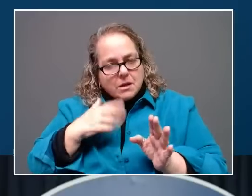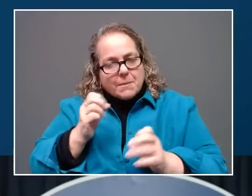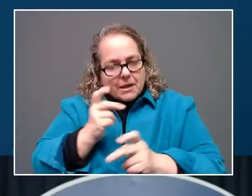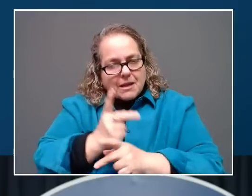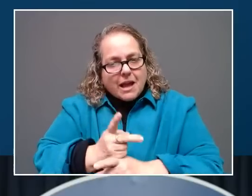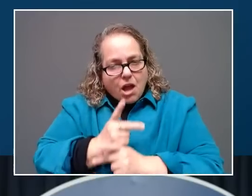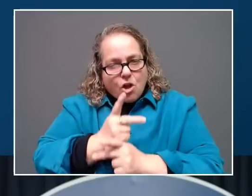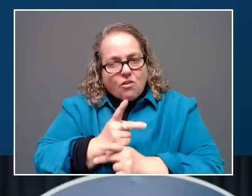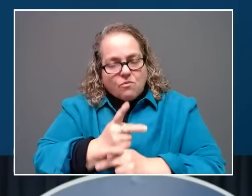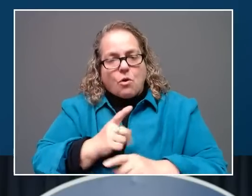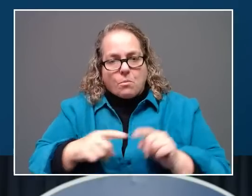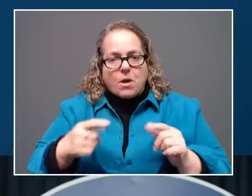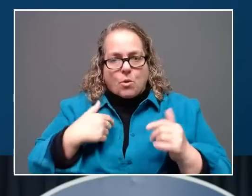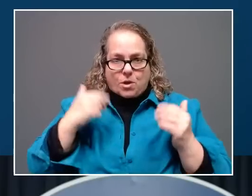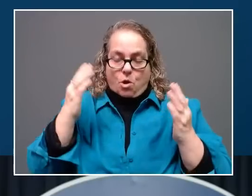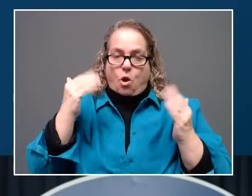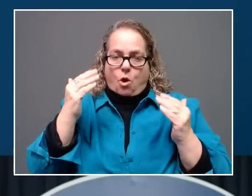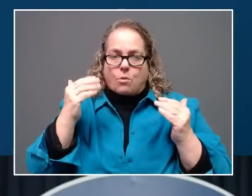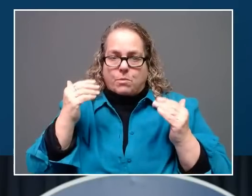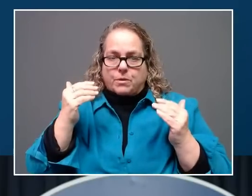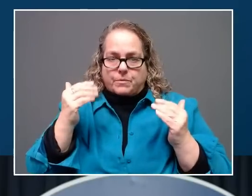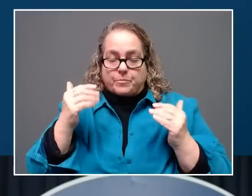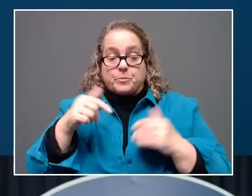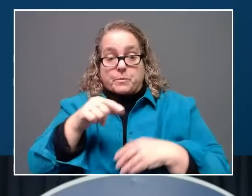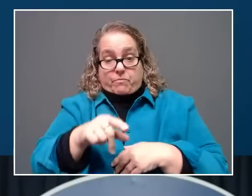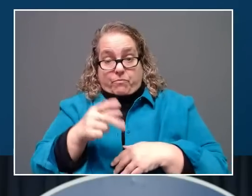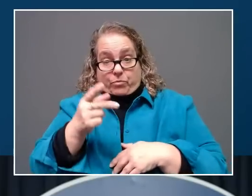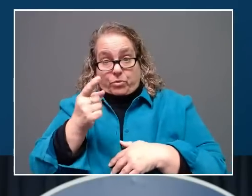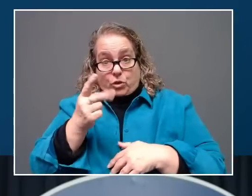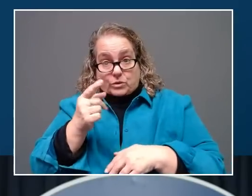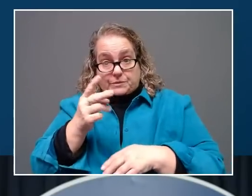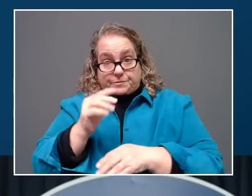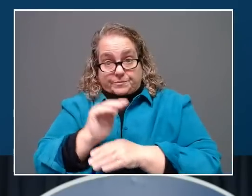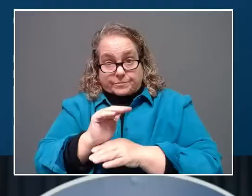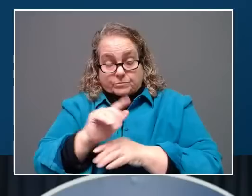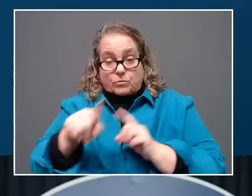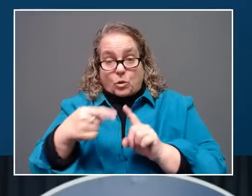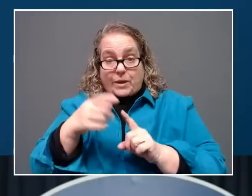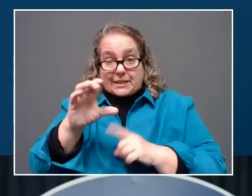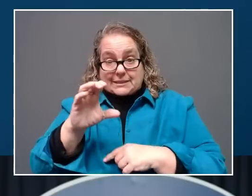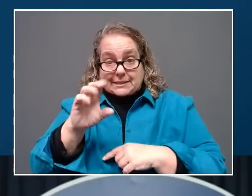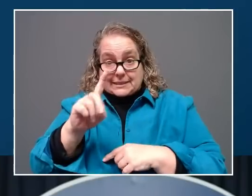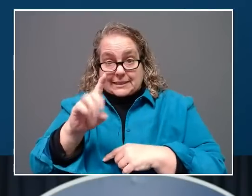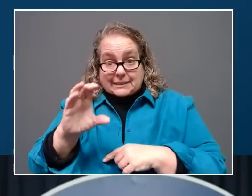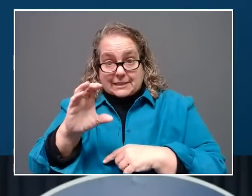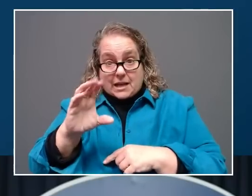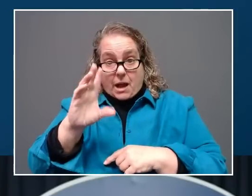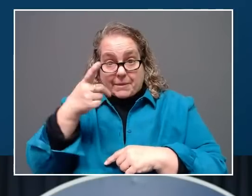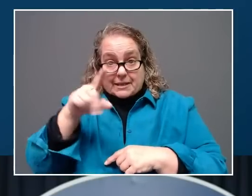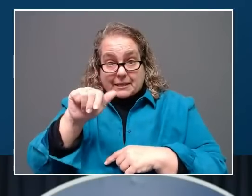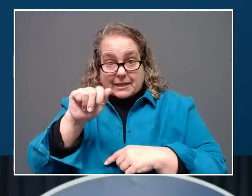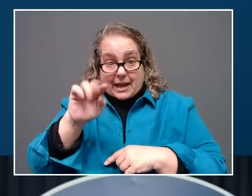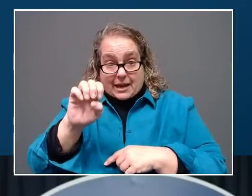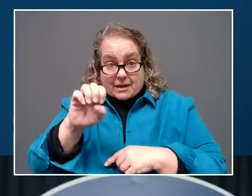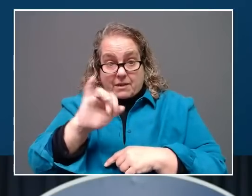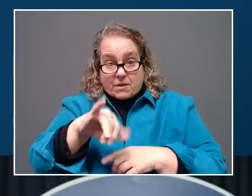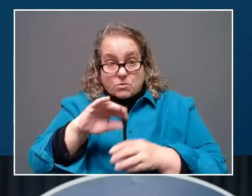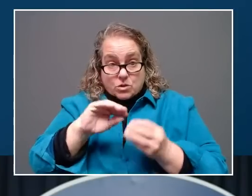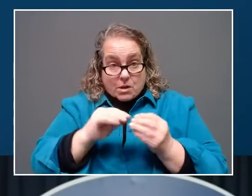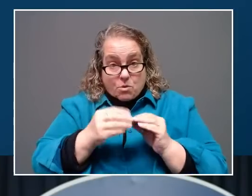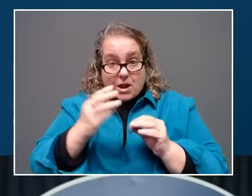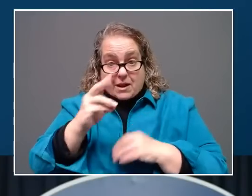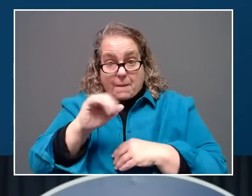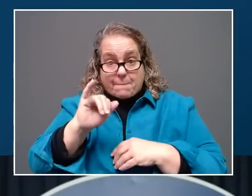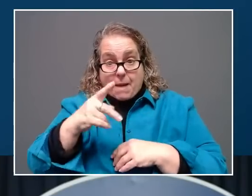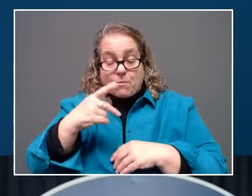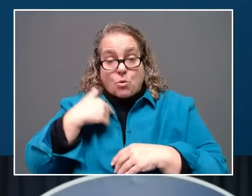it. This Thursday evening, when the CDC updates these numbers in this map, we expect to see